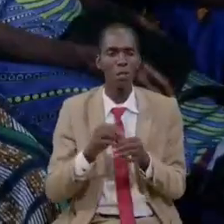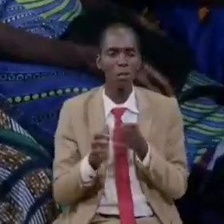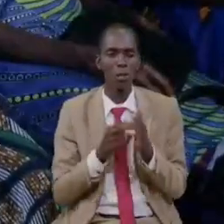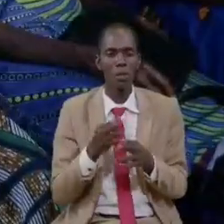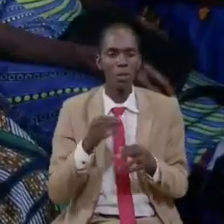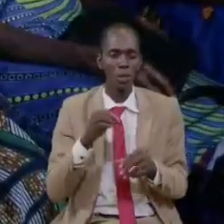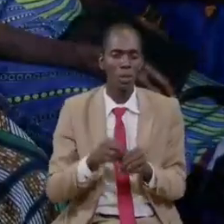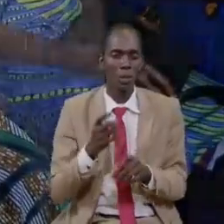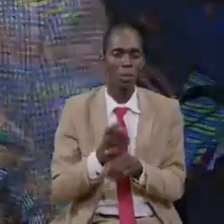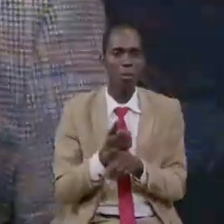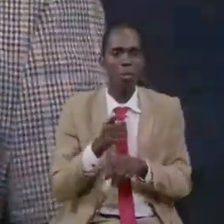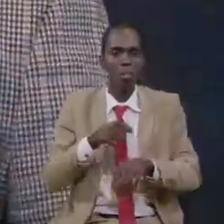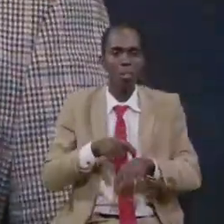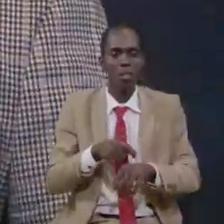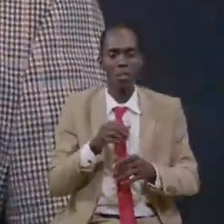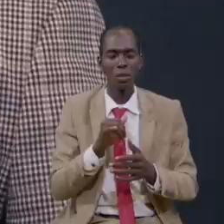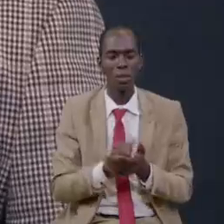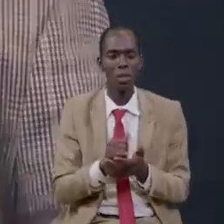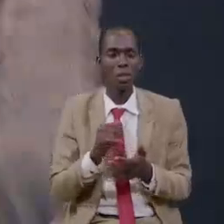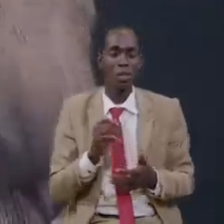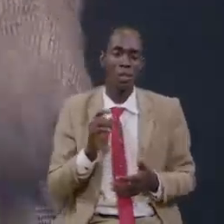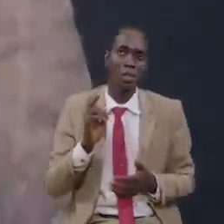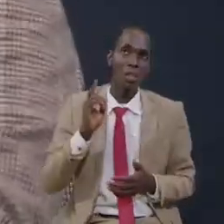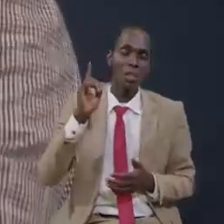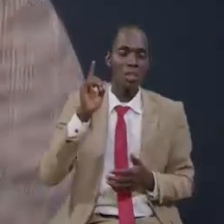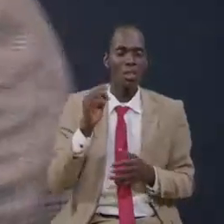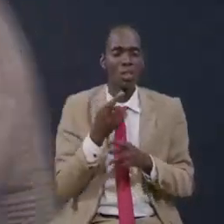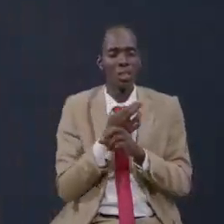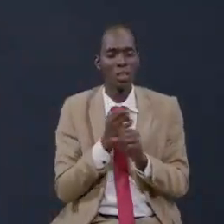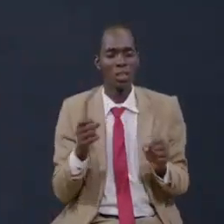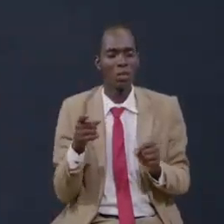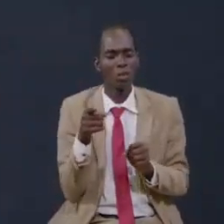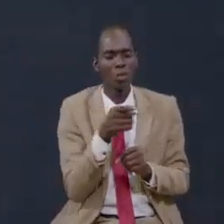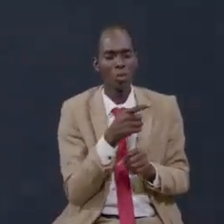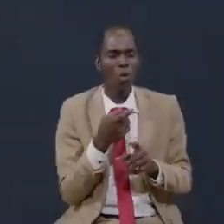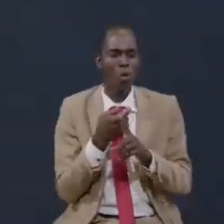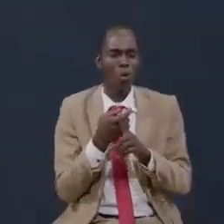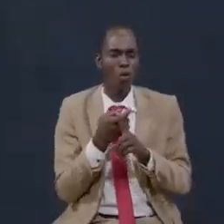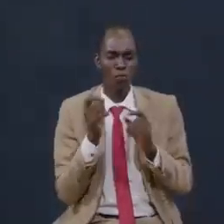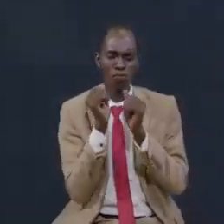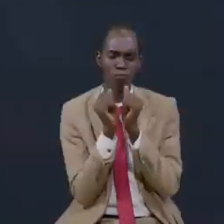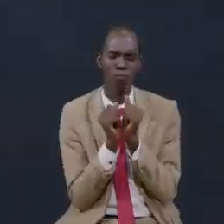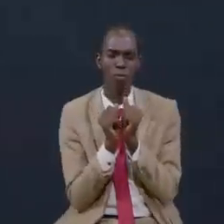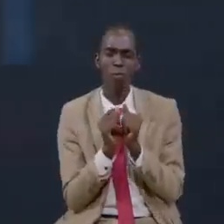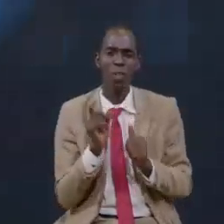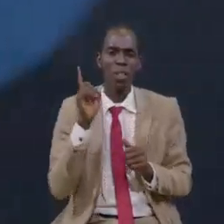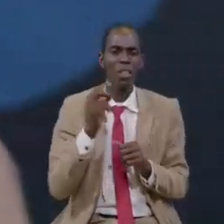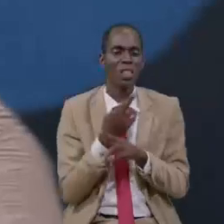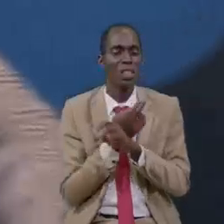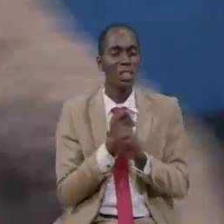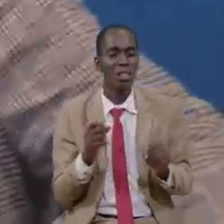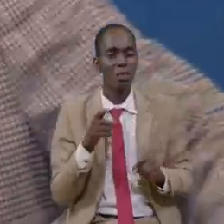he redeems you from slavery. He redeems you from sin. He redeems